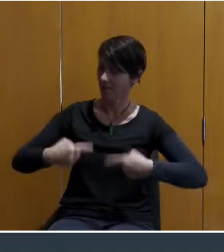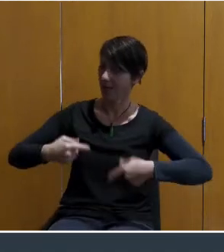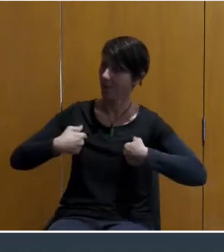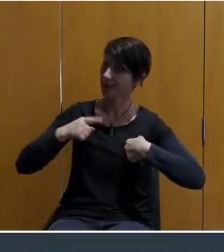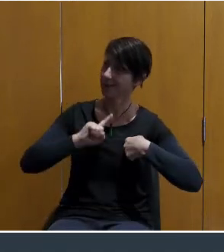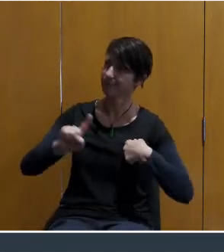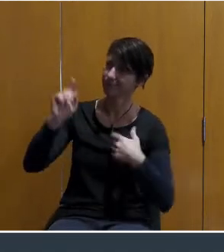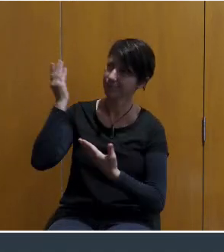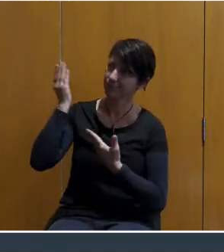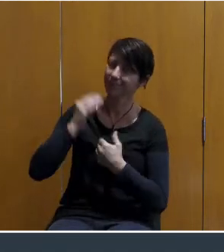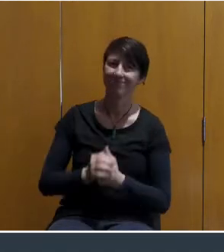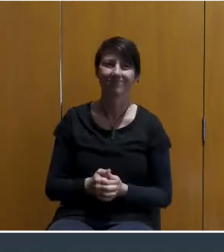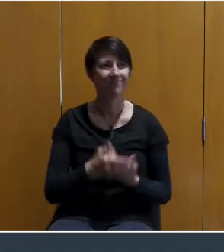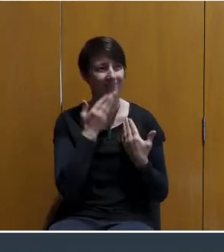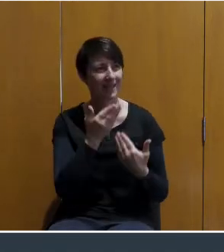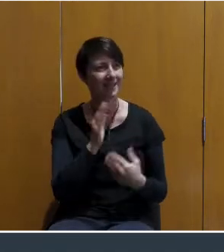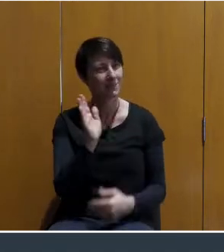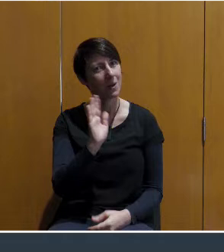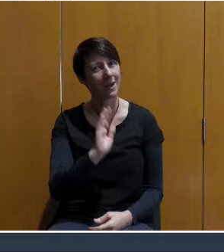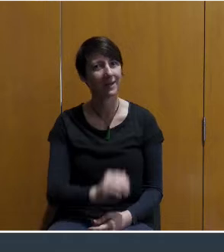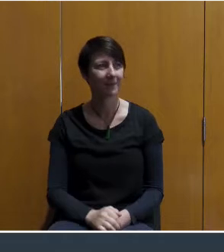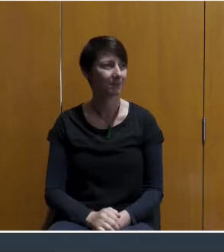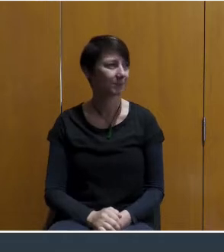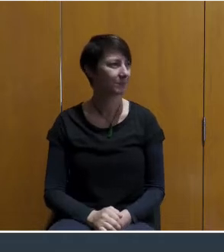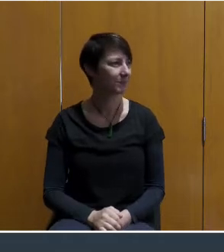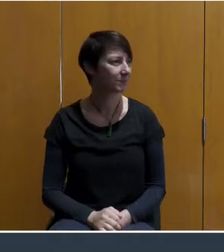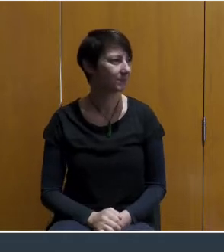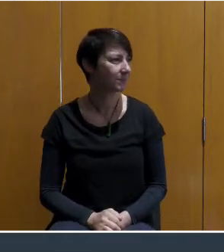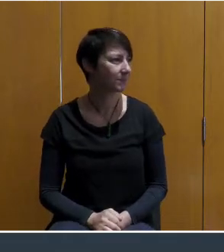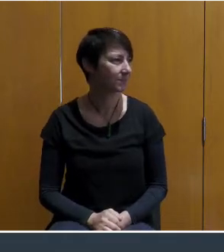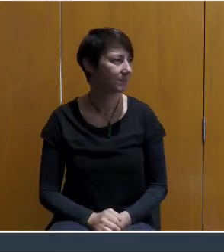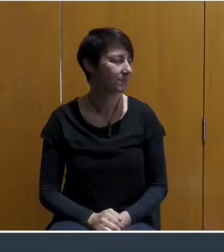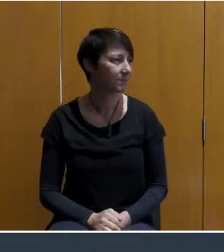Thank you. Okay, bye. Goodbye.